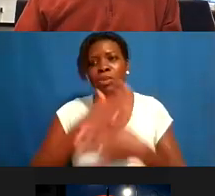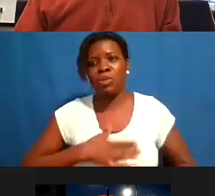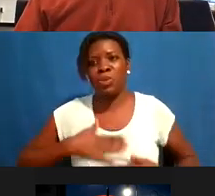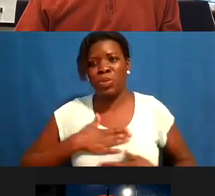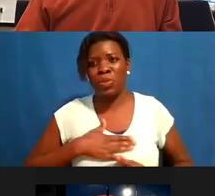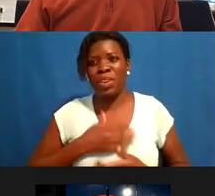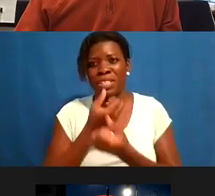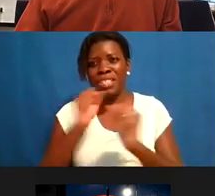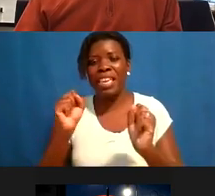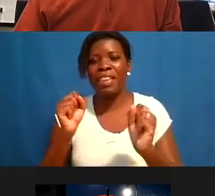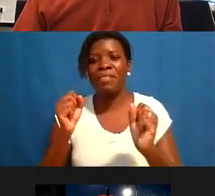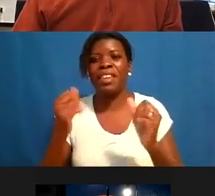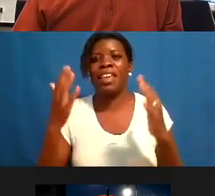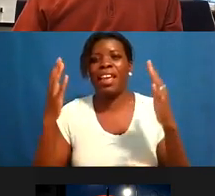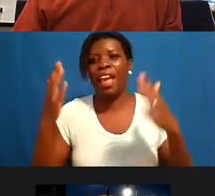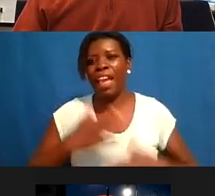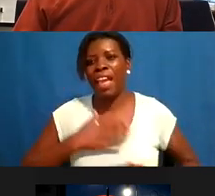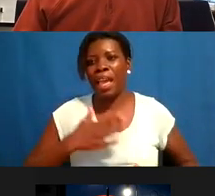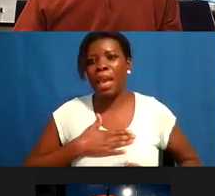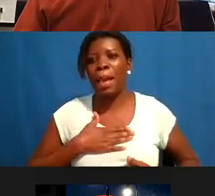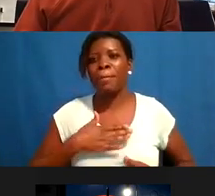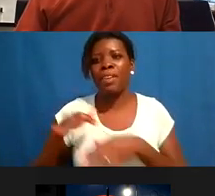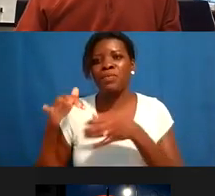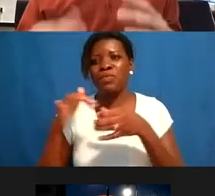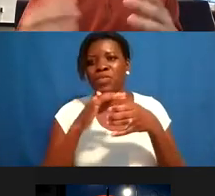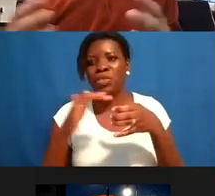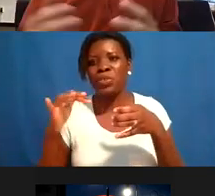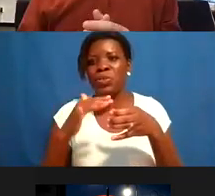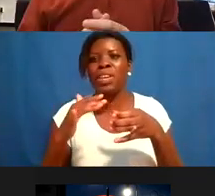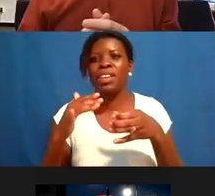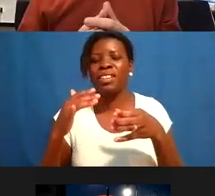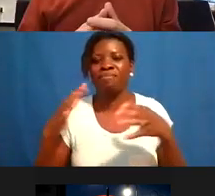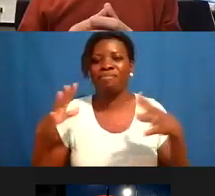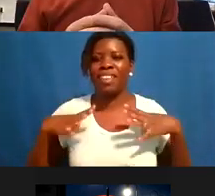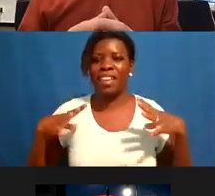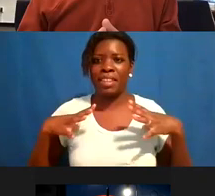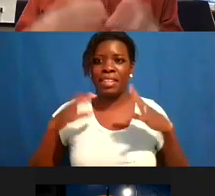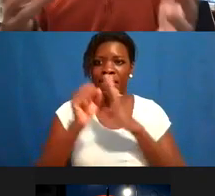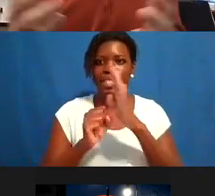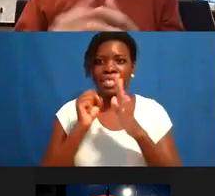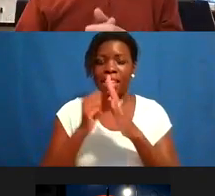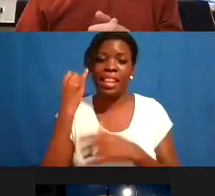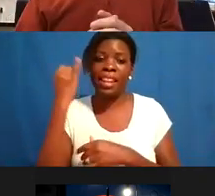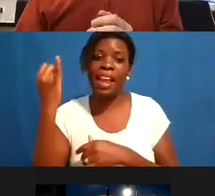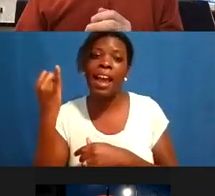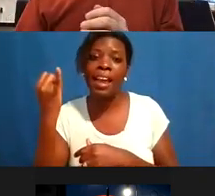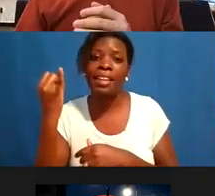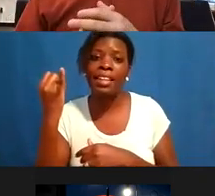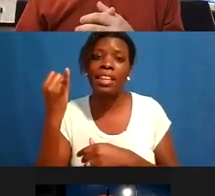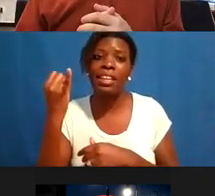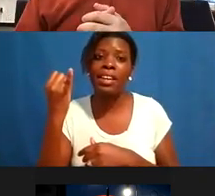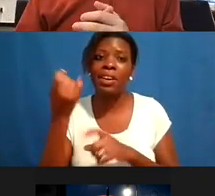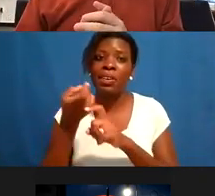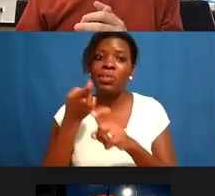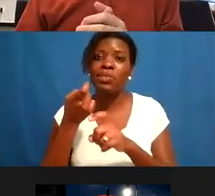fluid holiday season. With that, I just want to say that the idea for this lecture actually was generated already in the